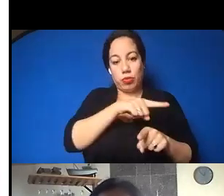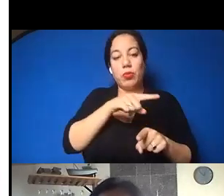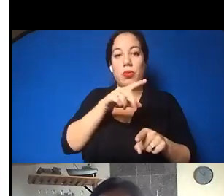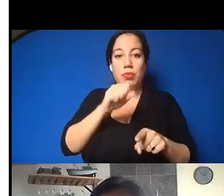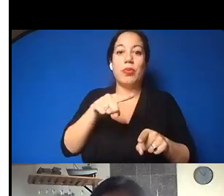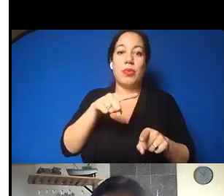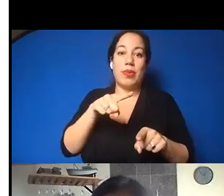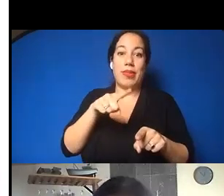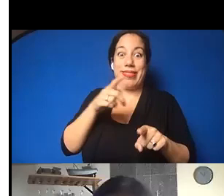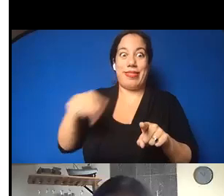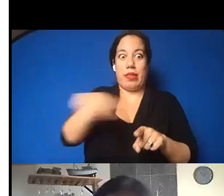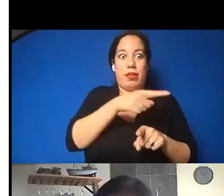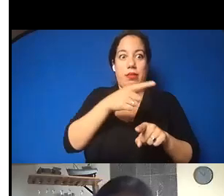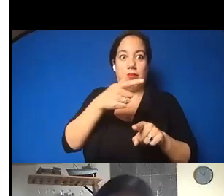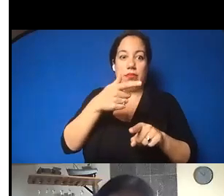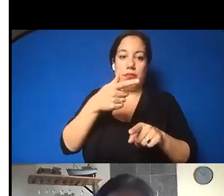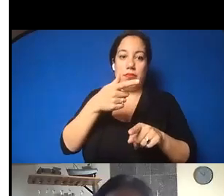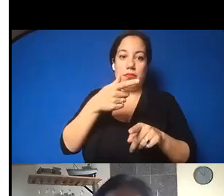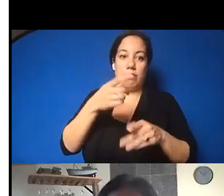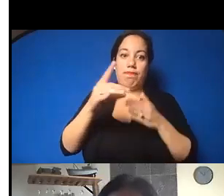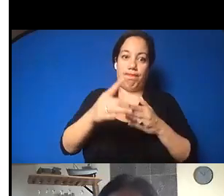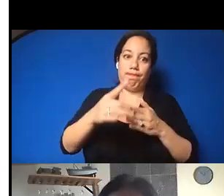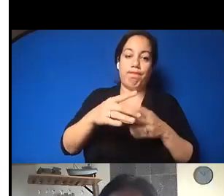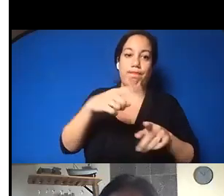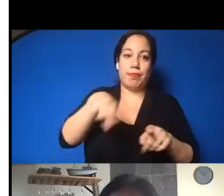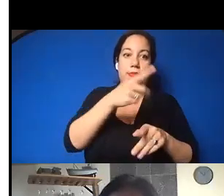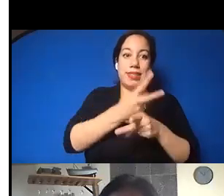call out and ensure that the routes of access that have been shut.